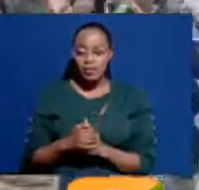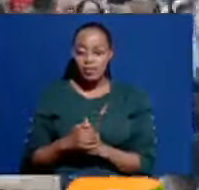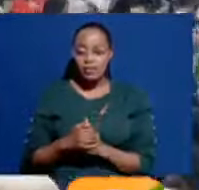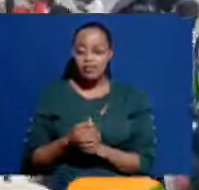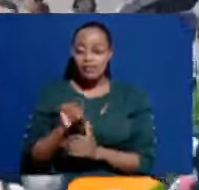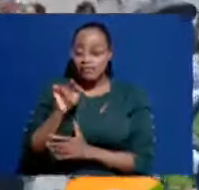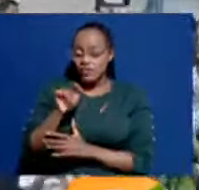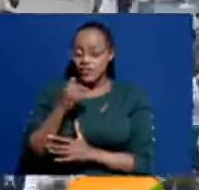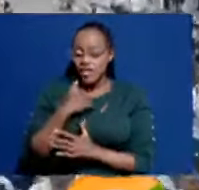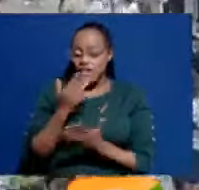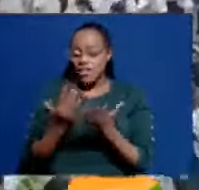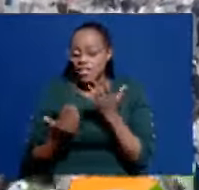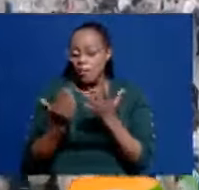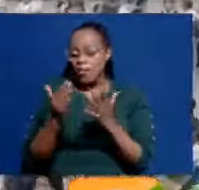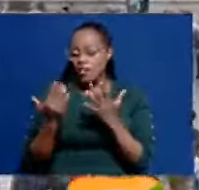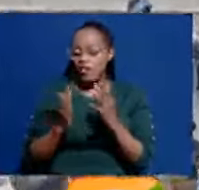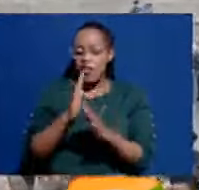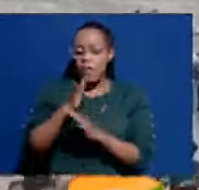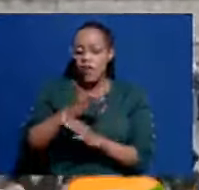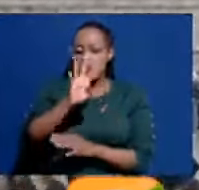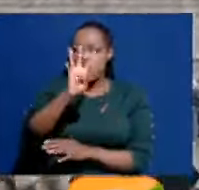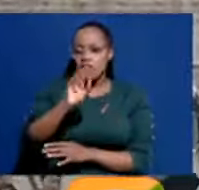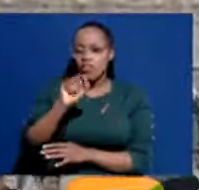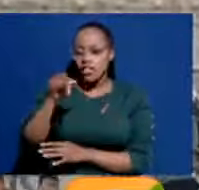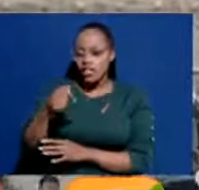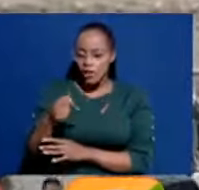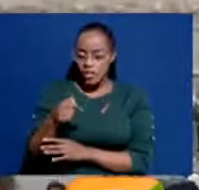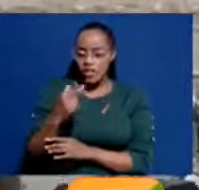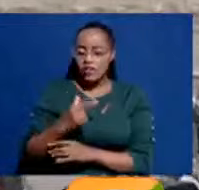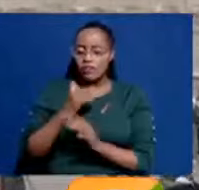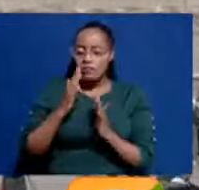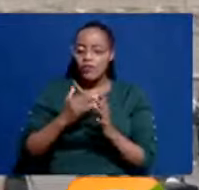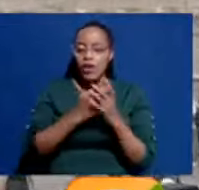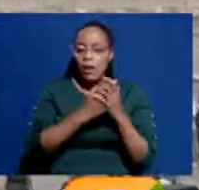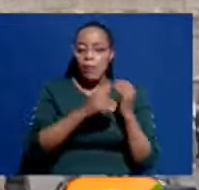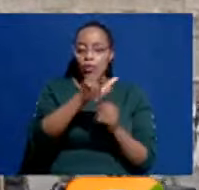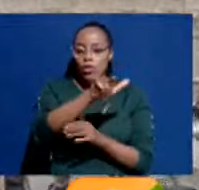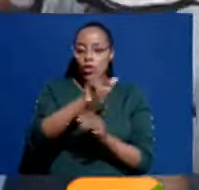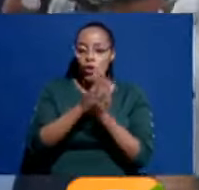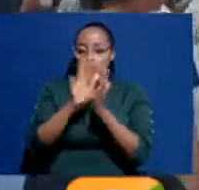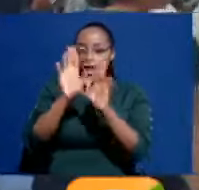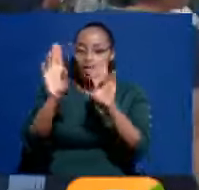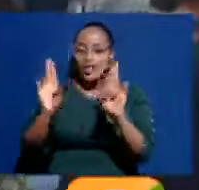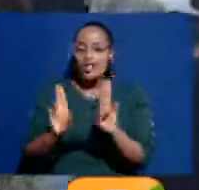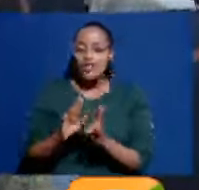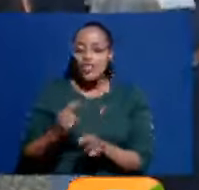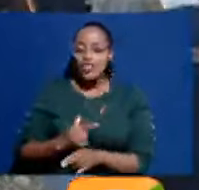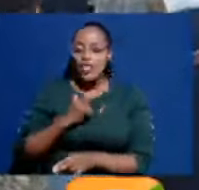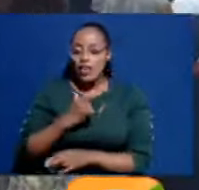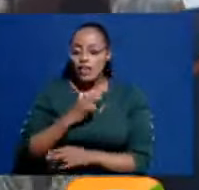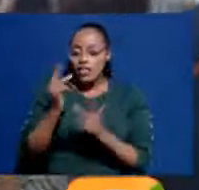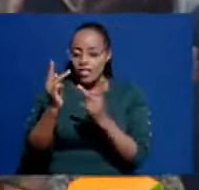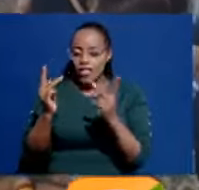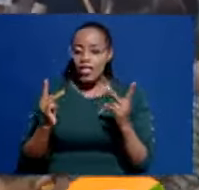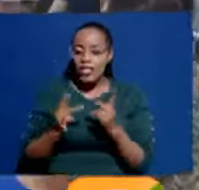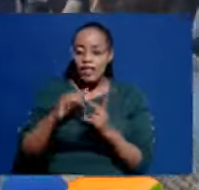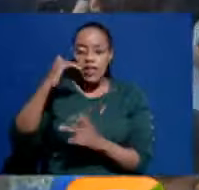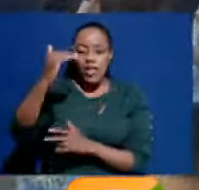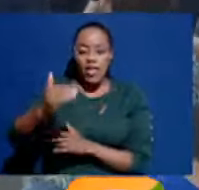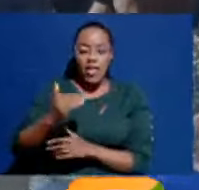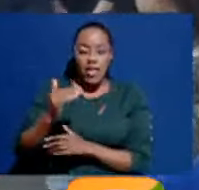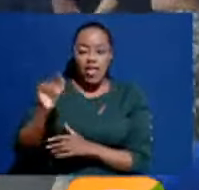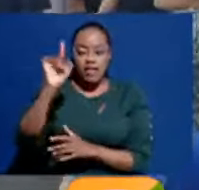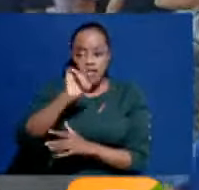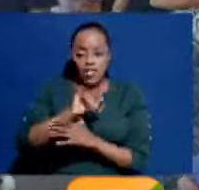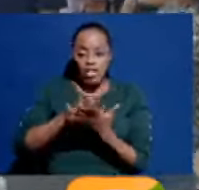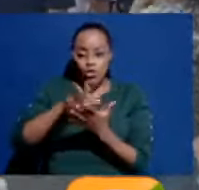It is estimated that over 40,000 tourists, both local and international, visit the historical site every day